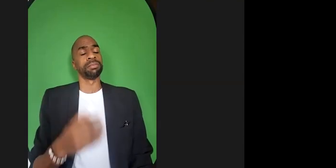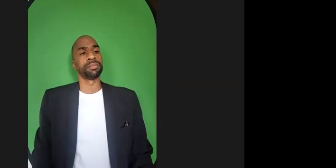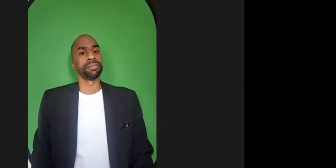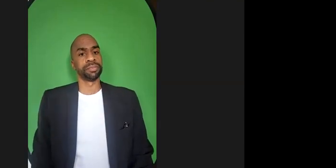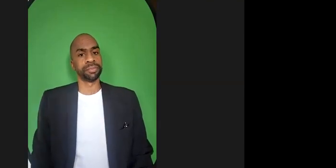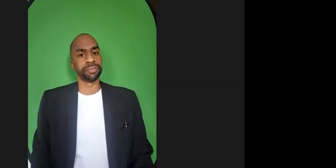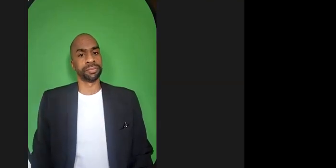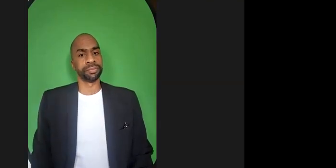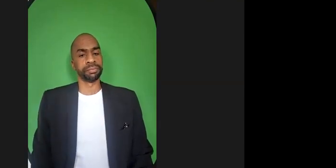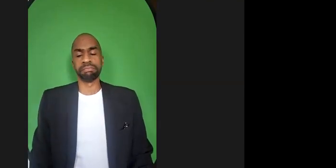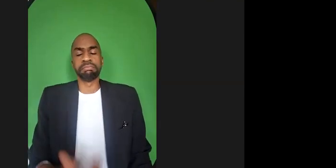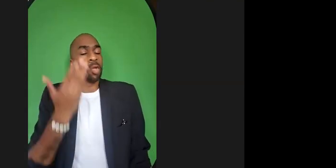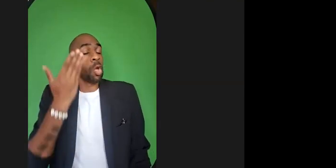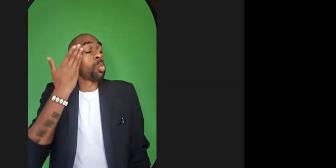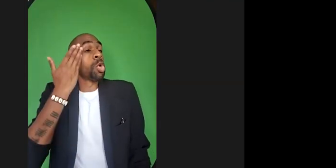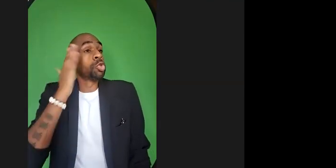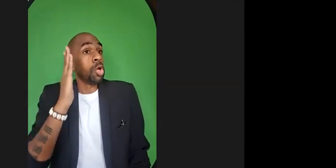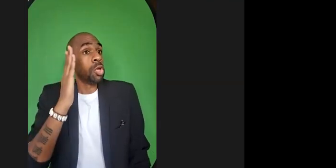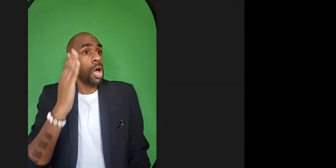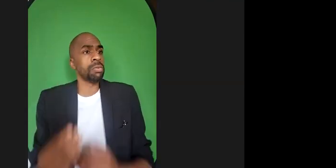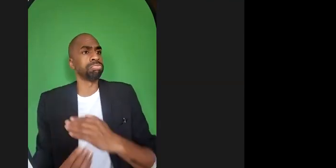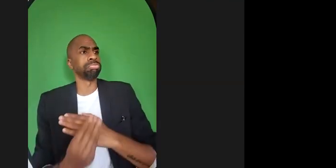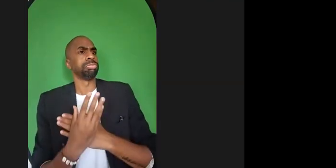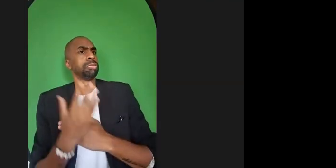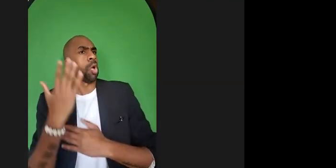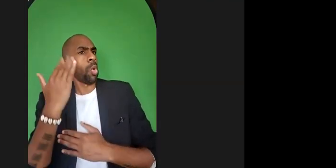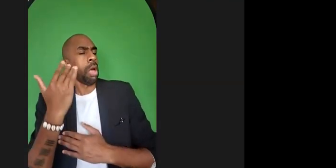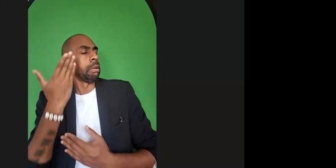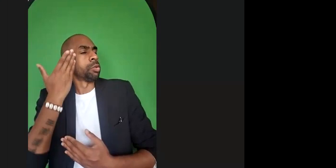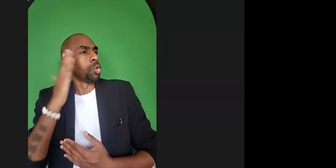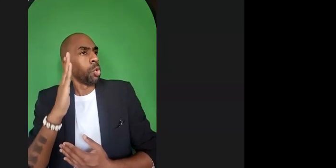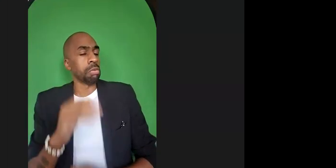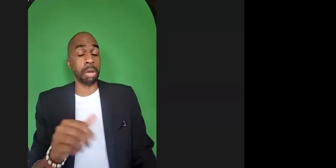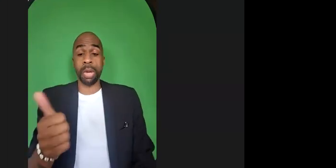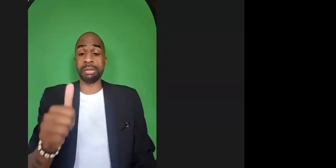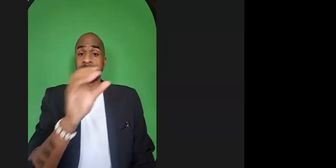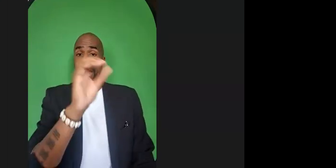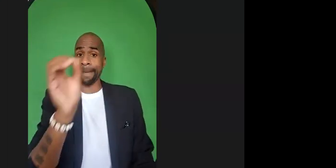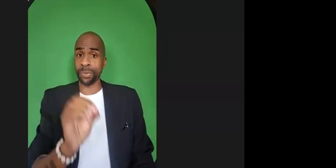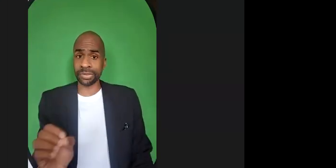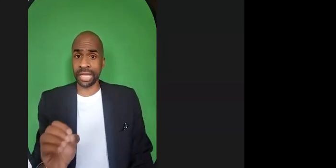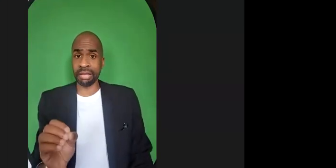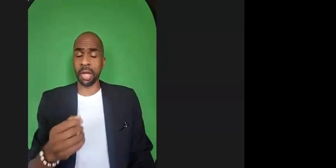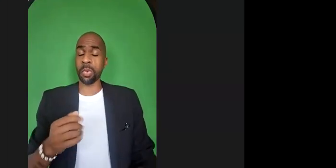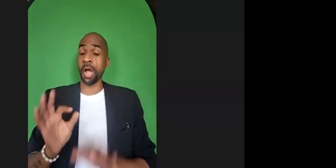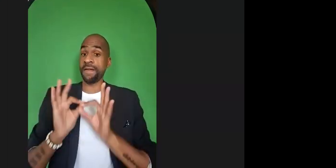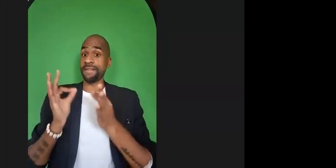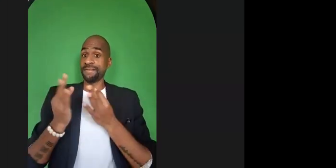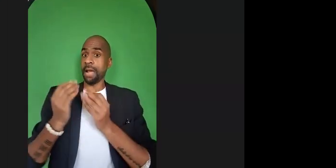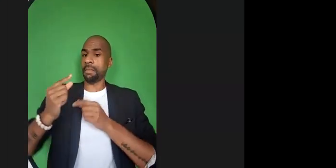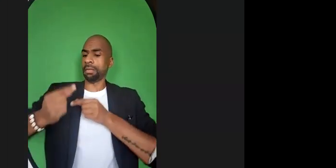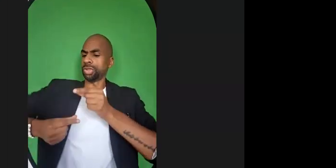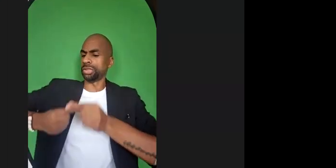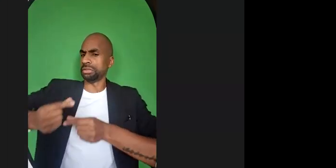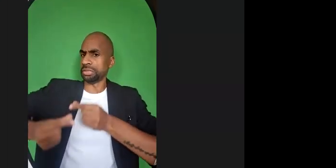we really don't know what causes it in most cases. About 10% of cases are familial and run in families and have